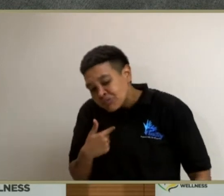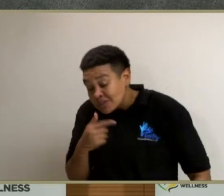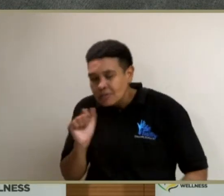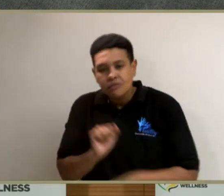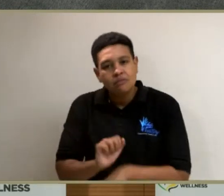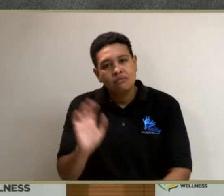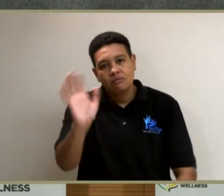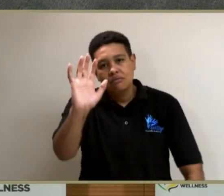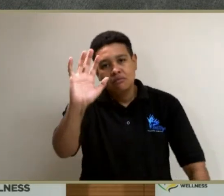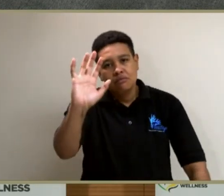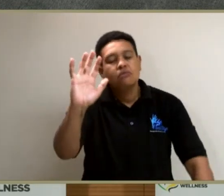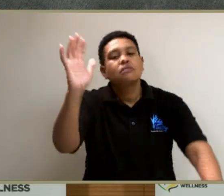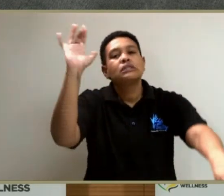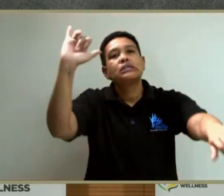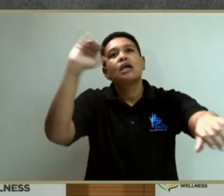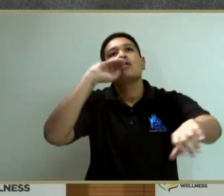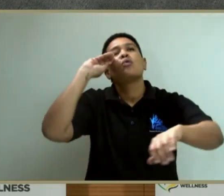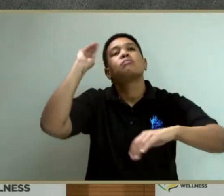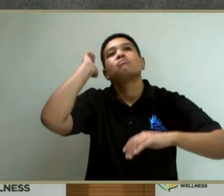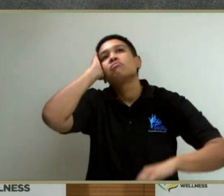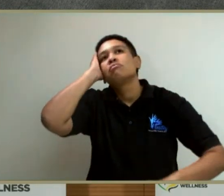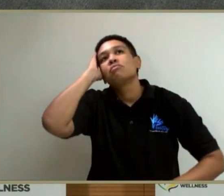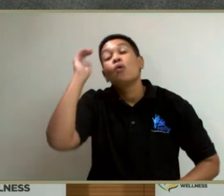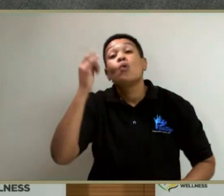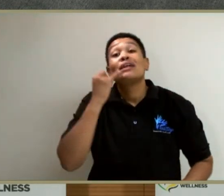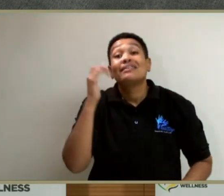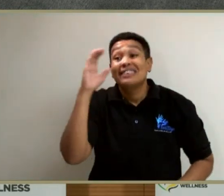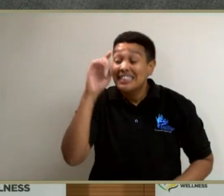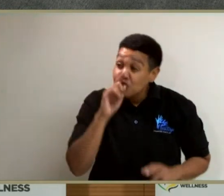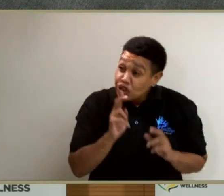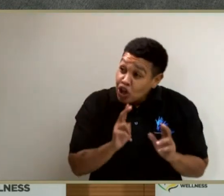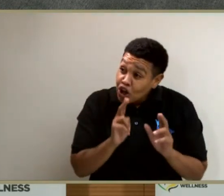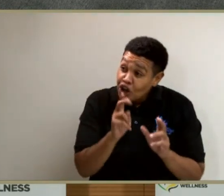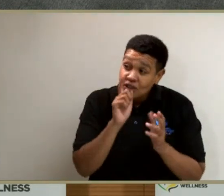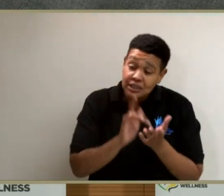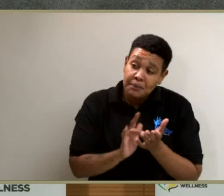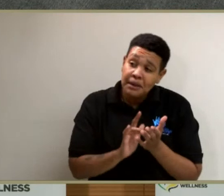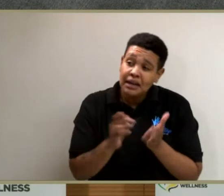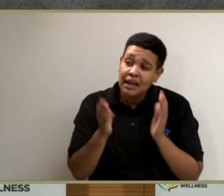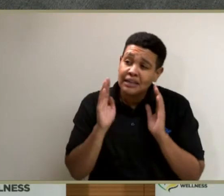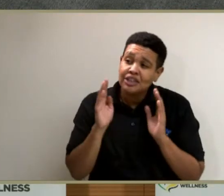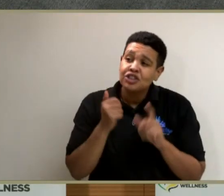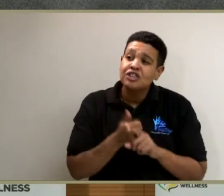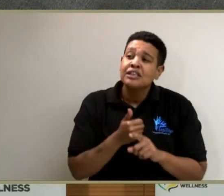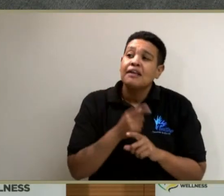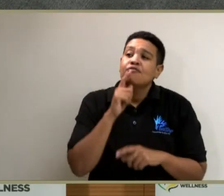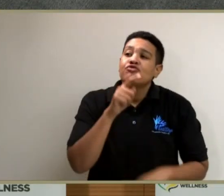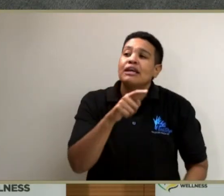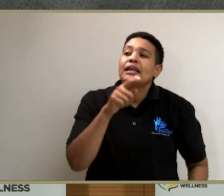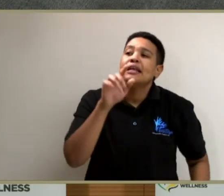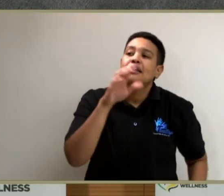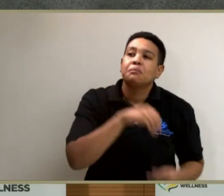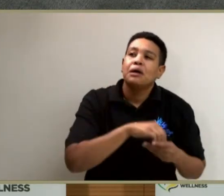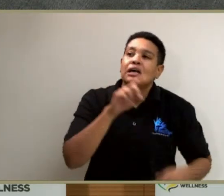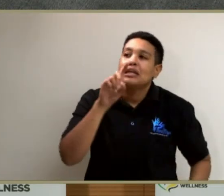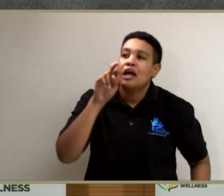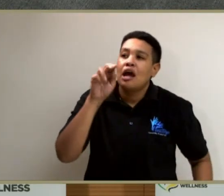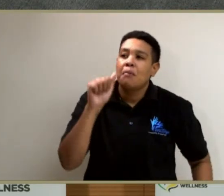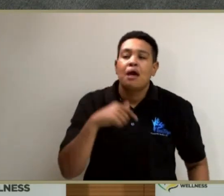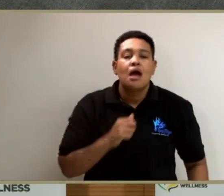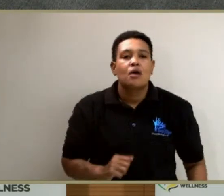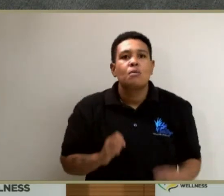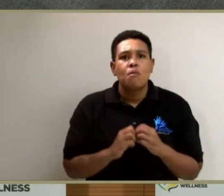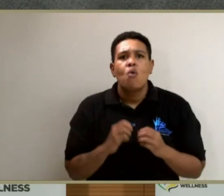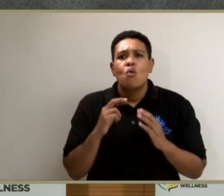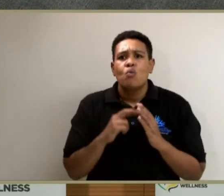from the illness, unless seeking urgent medical attention, part of the DRMA. And I could go